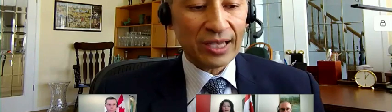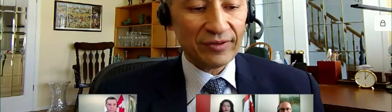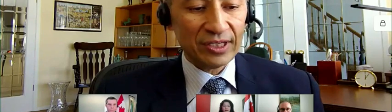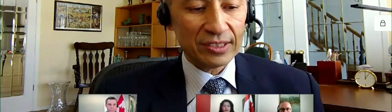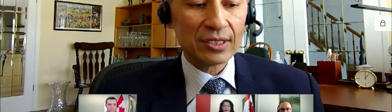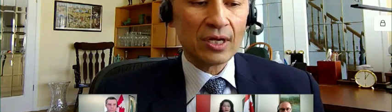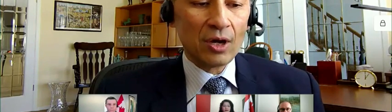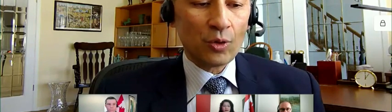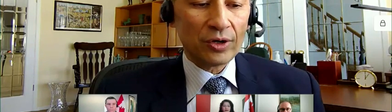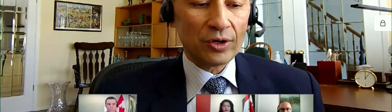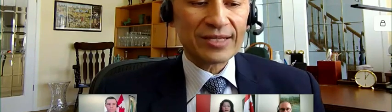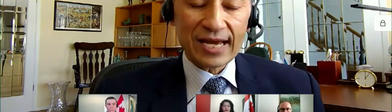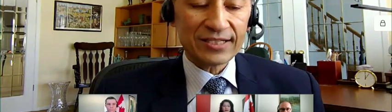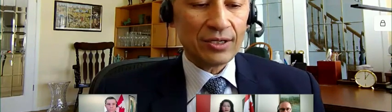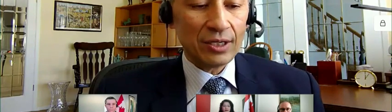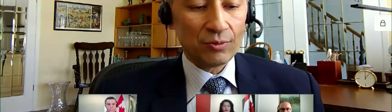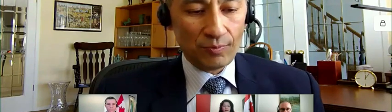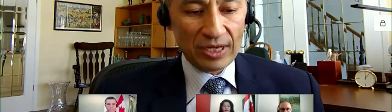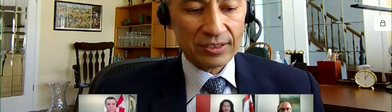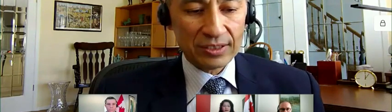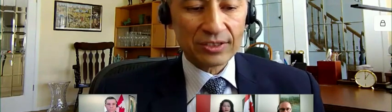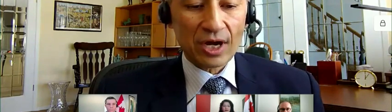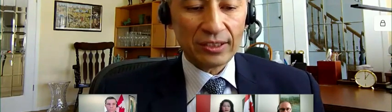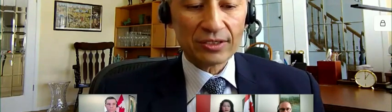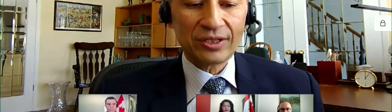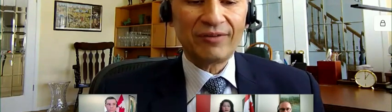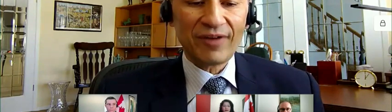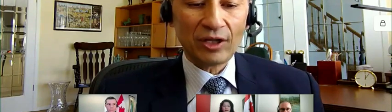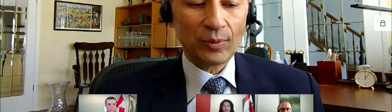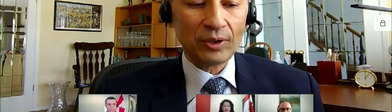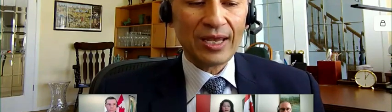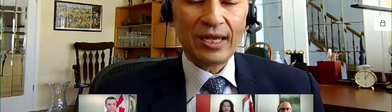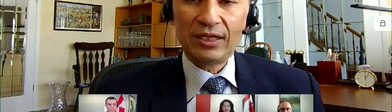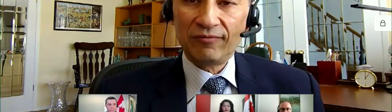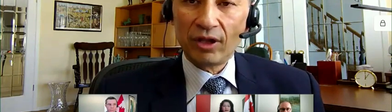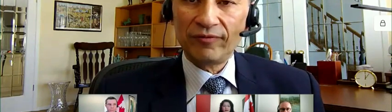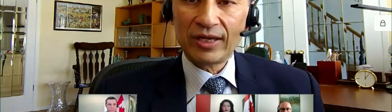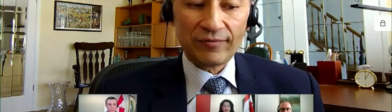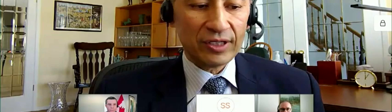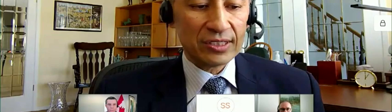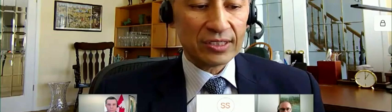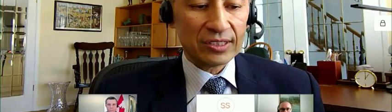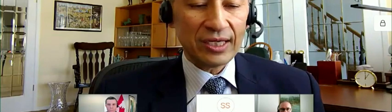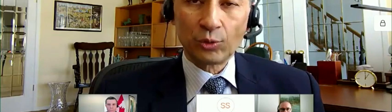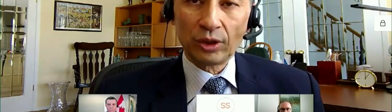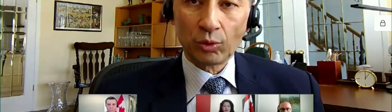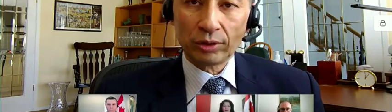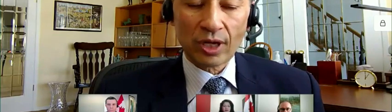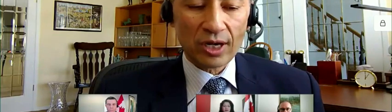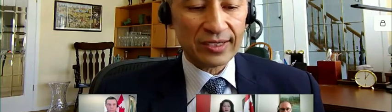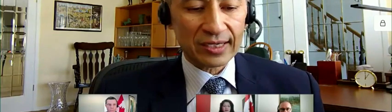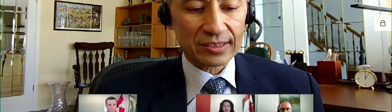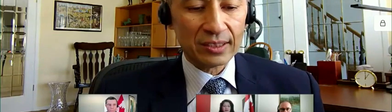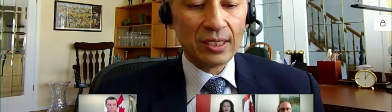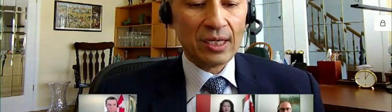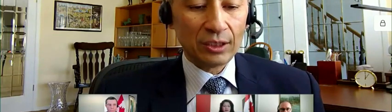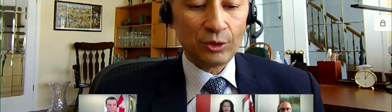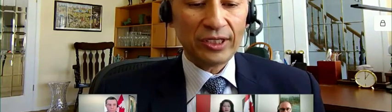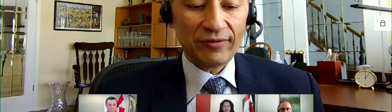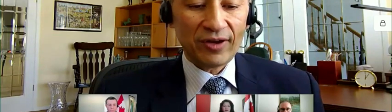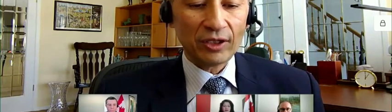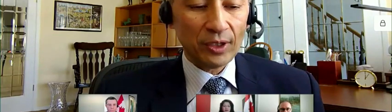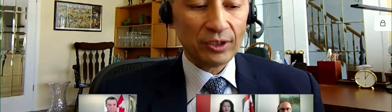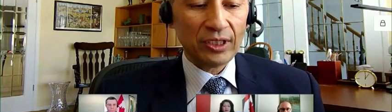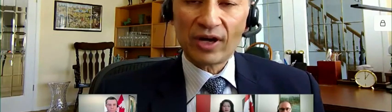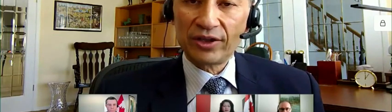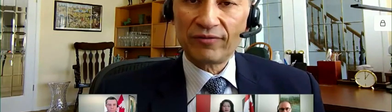clinical trial evidence, whereas NACI bases its guidance on the available and evolving evidence in a real-world context,